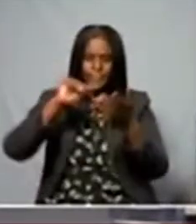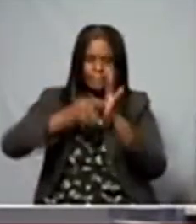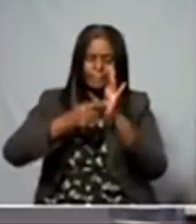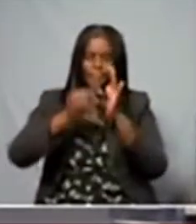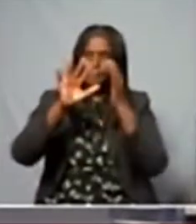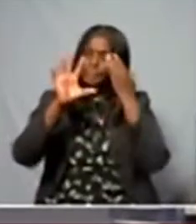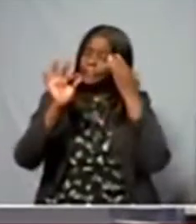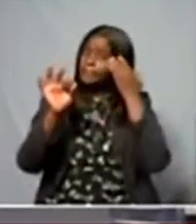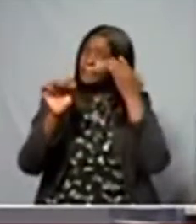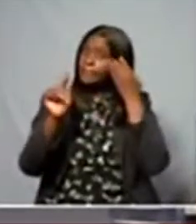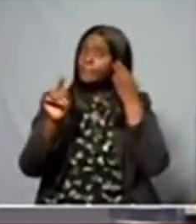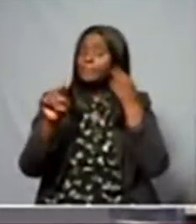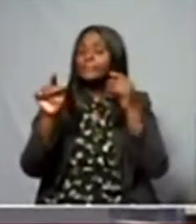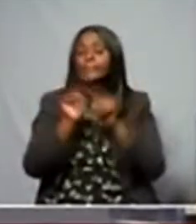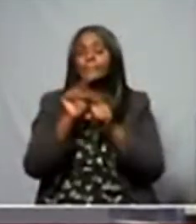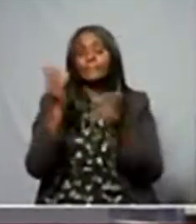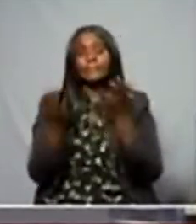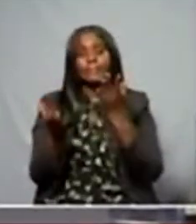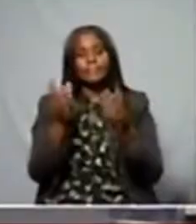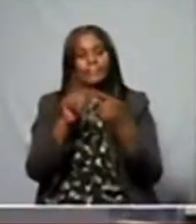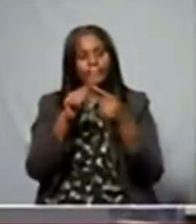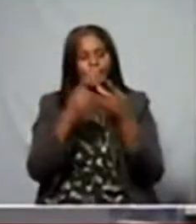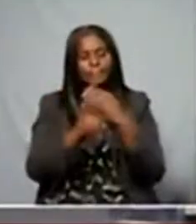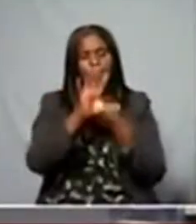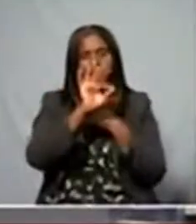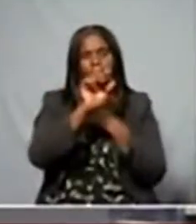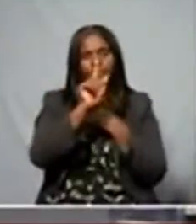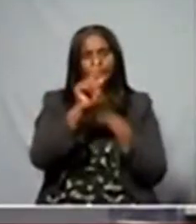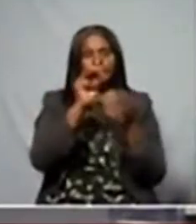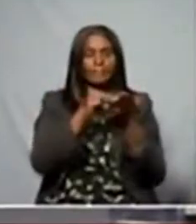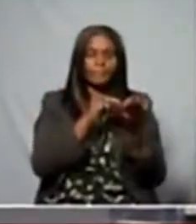44,846,462.59 compared to